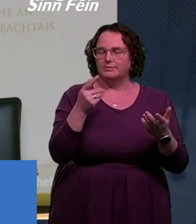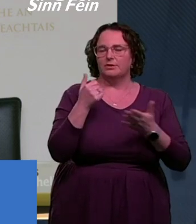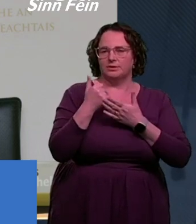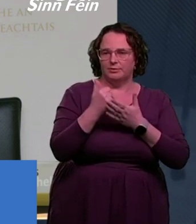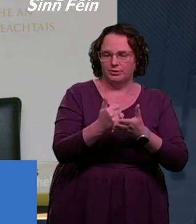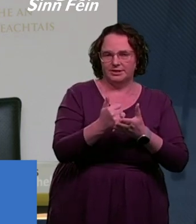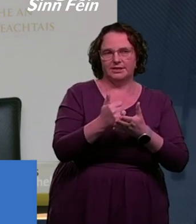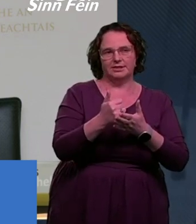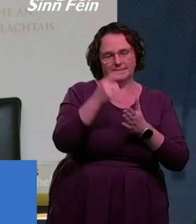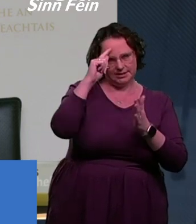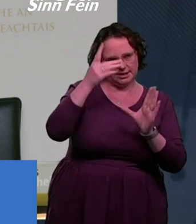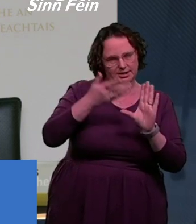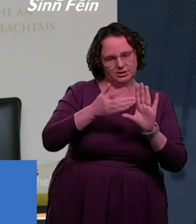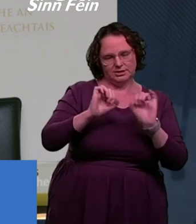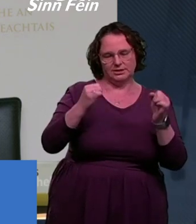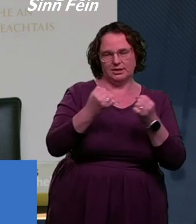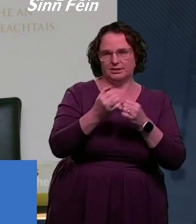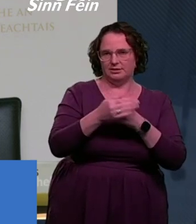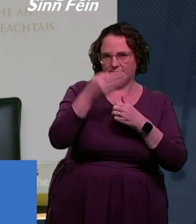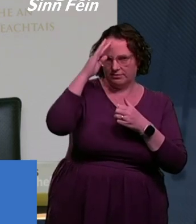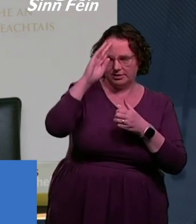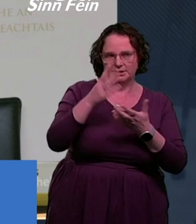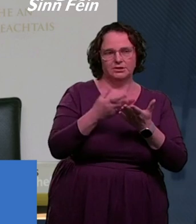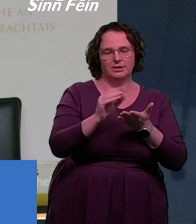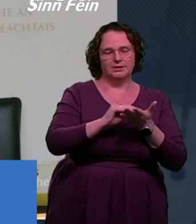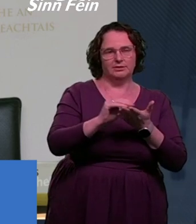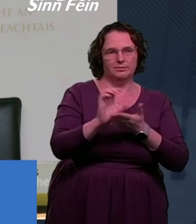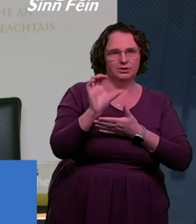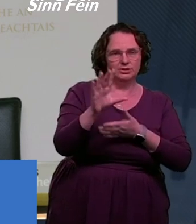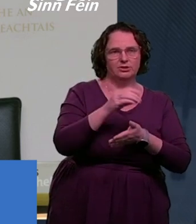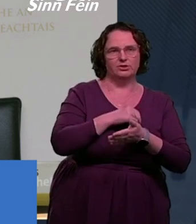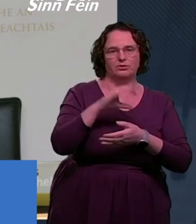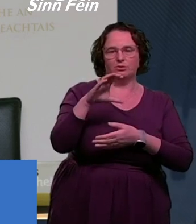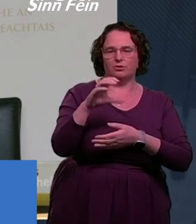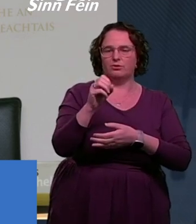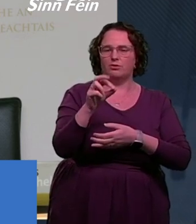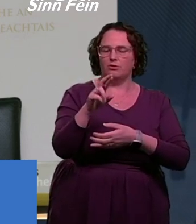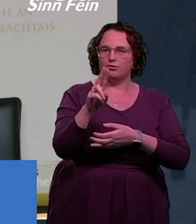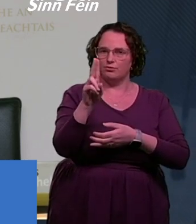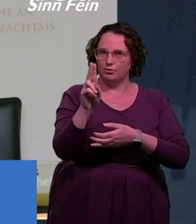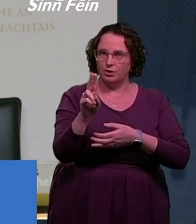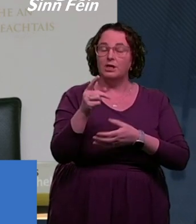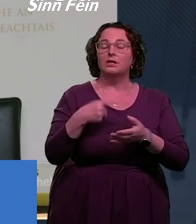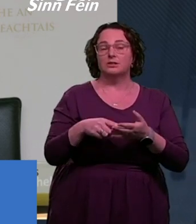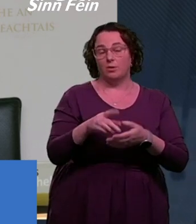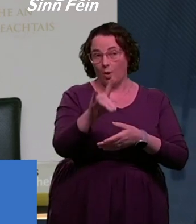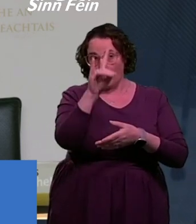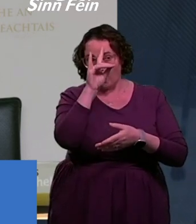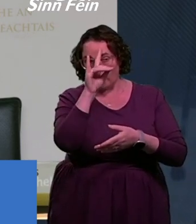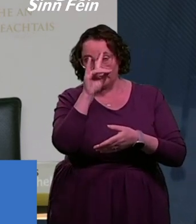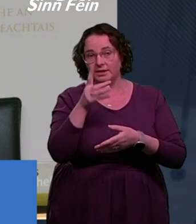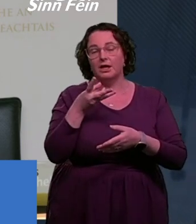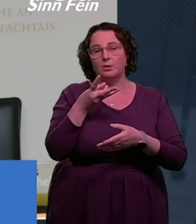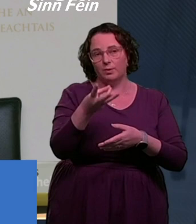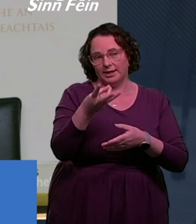Psychological Society of Ireland in terms of submissions to CORU, because CORU are going to hopefully regulate psychology in